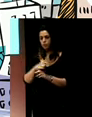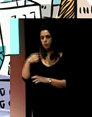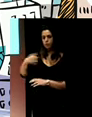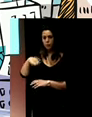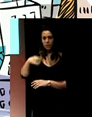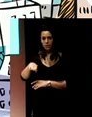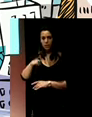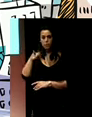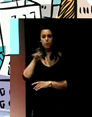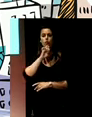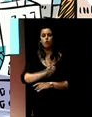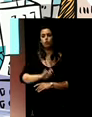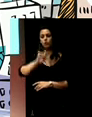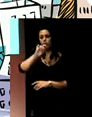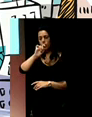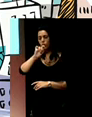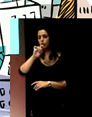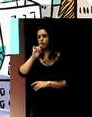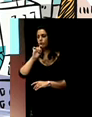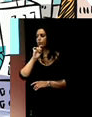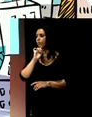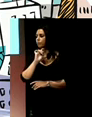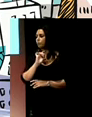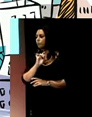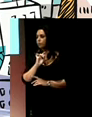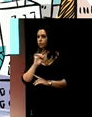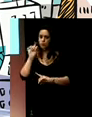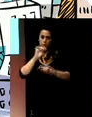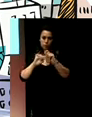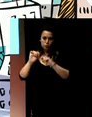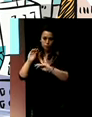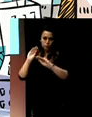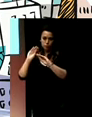He's the president and founder of Village for All.